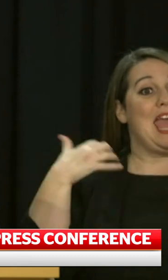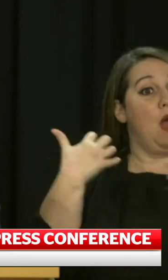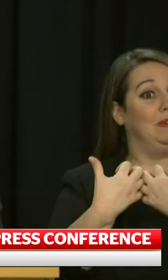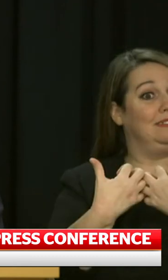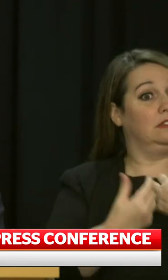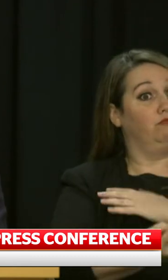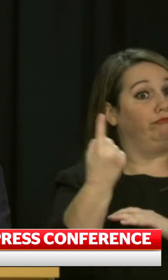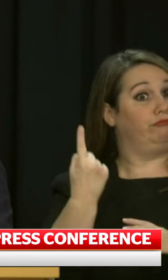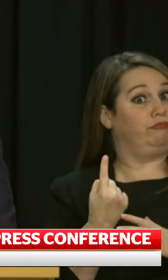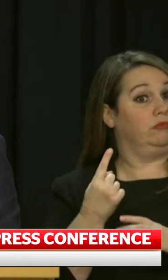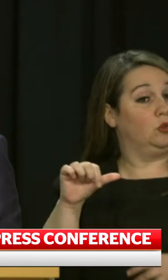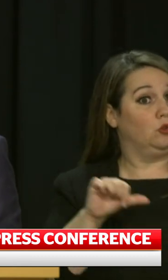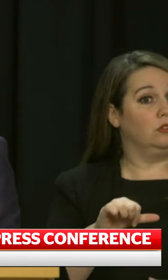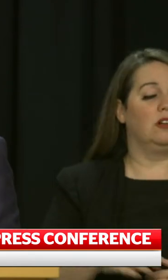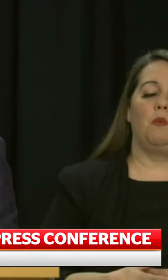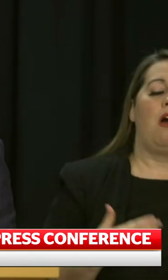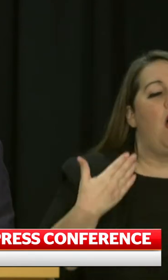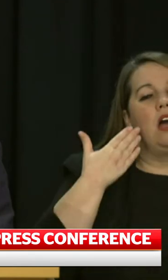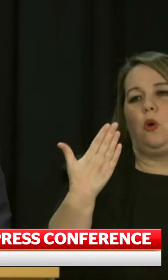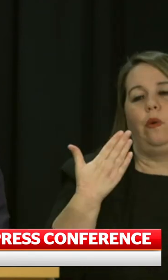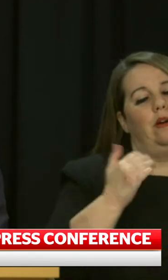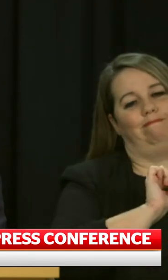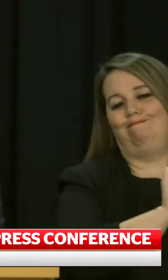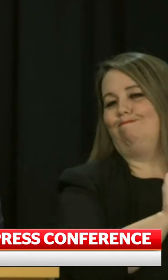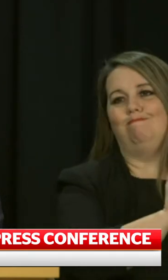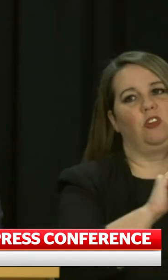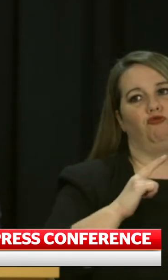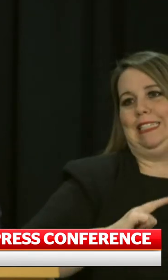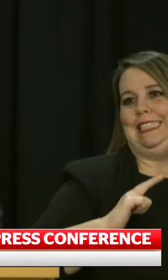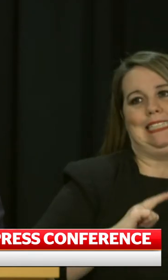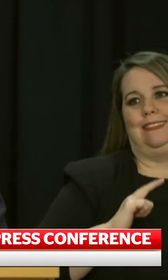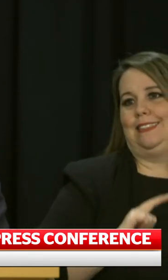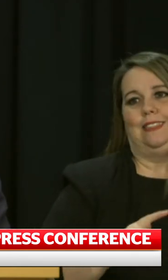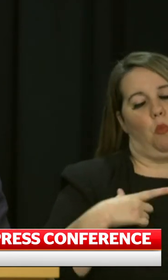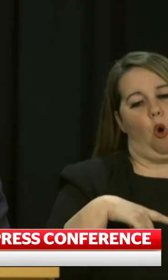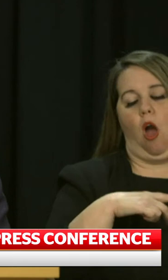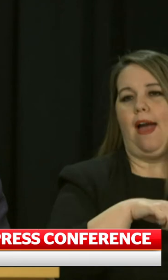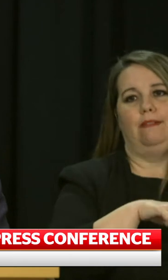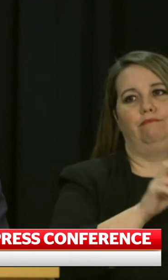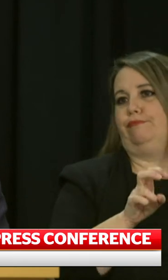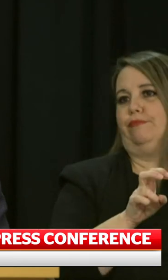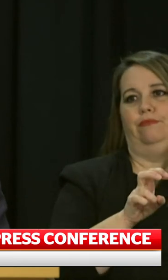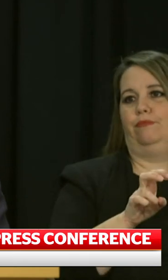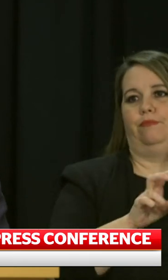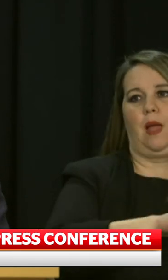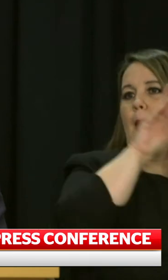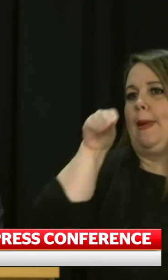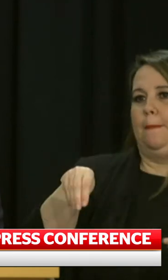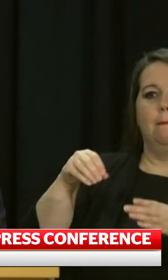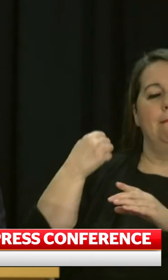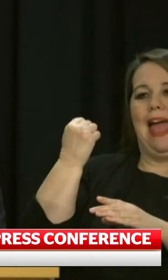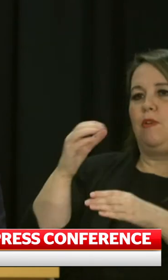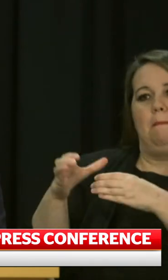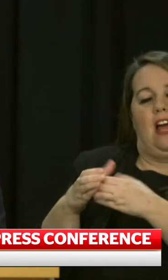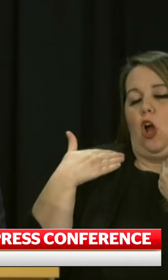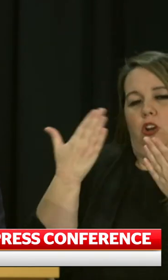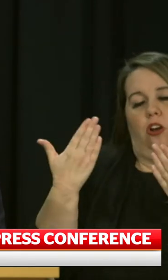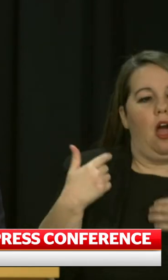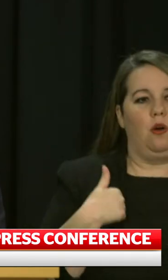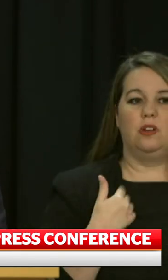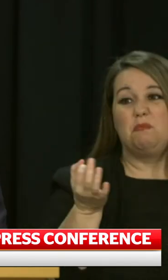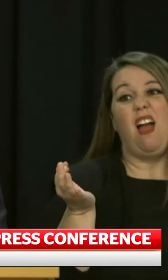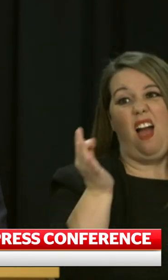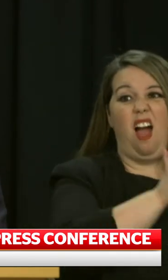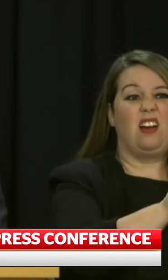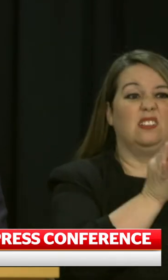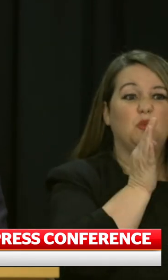Ultimately, I don't know what Meka's reasons were. She hasn't shared those, so that's really a question for her. Of course, I'm disappointed that she's